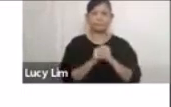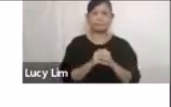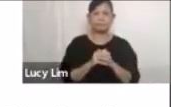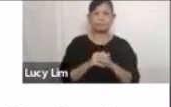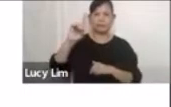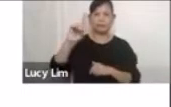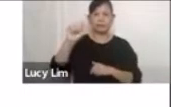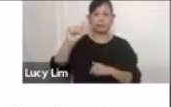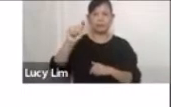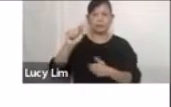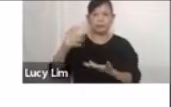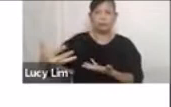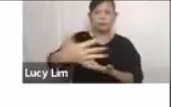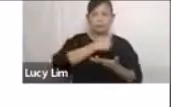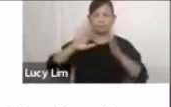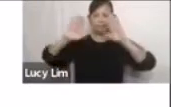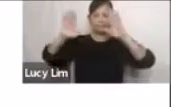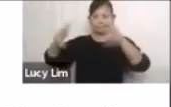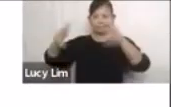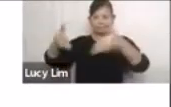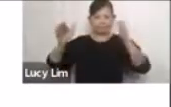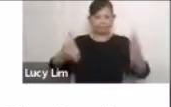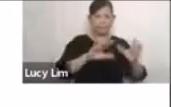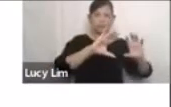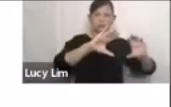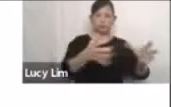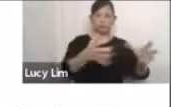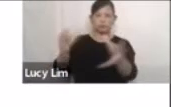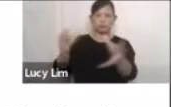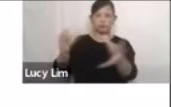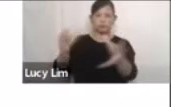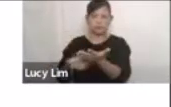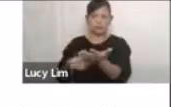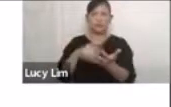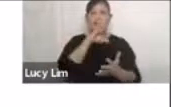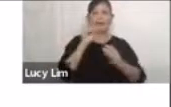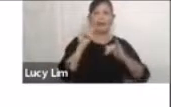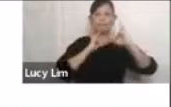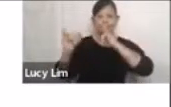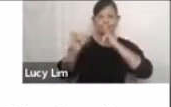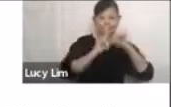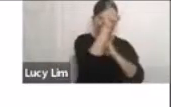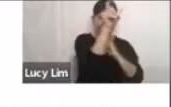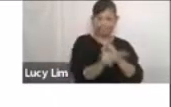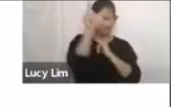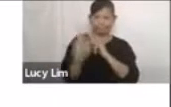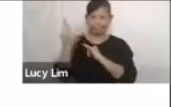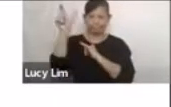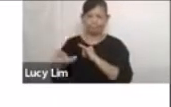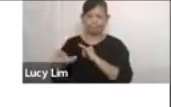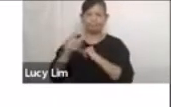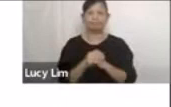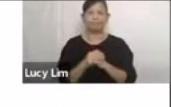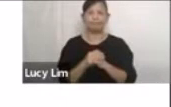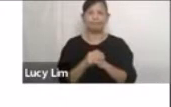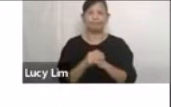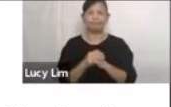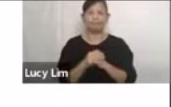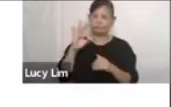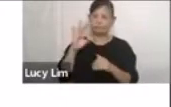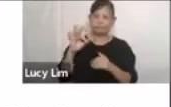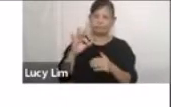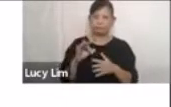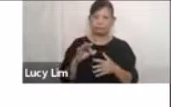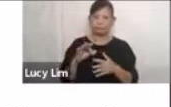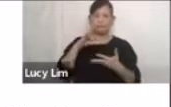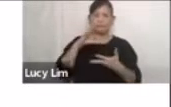through focus group discussions, and in-depth interviews were also conducted. Primarily, the data